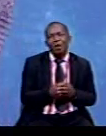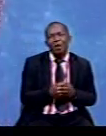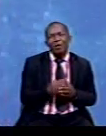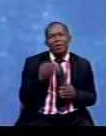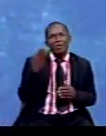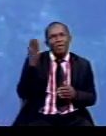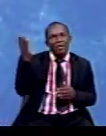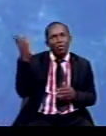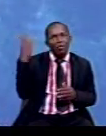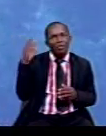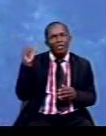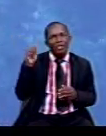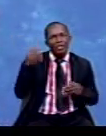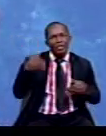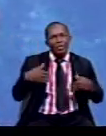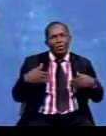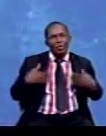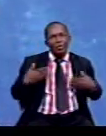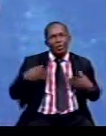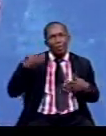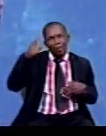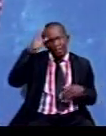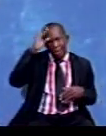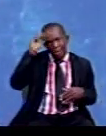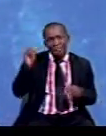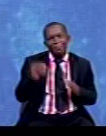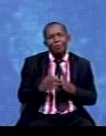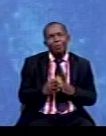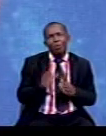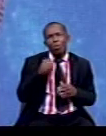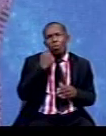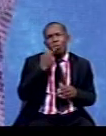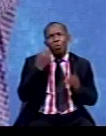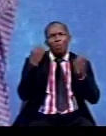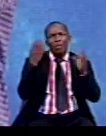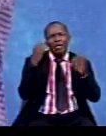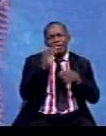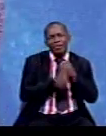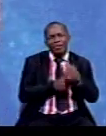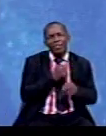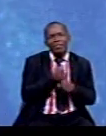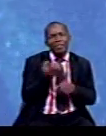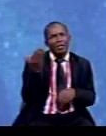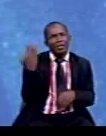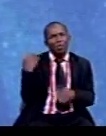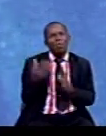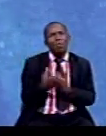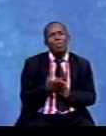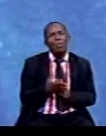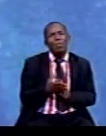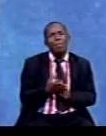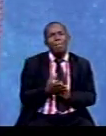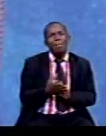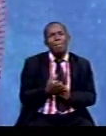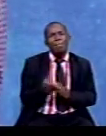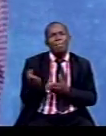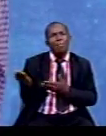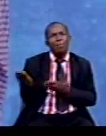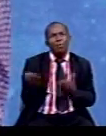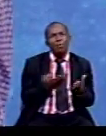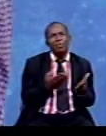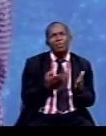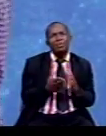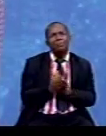ago, in the year 1870, brought cocoa seedlings for the first time to this country. And